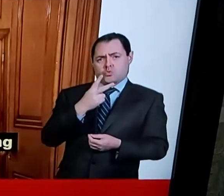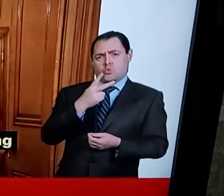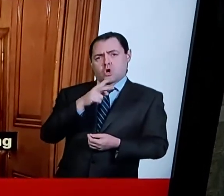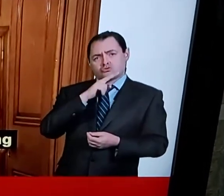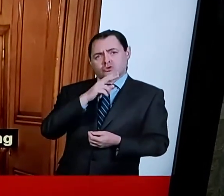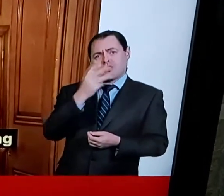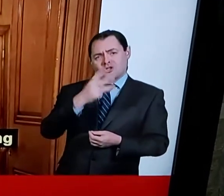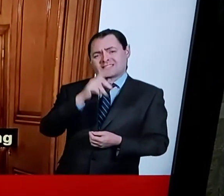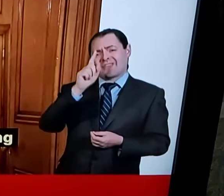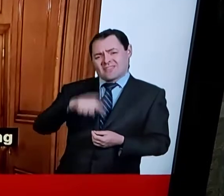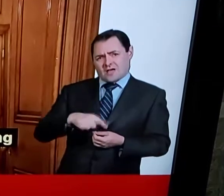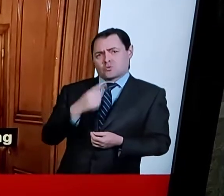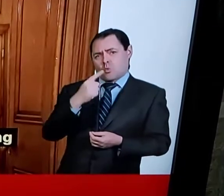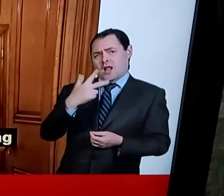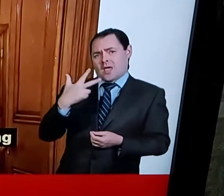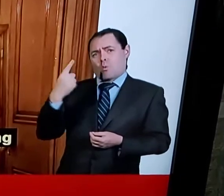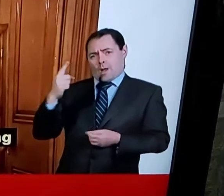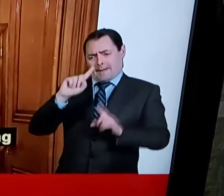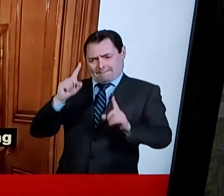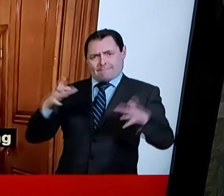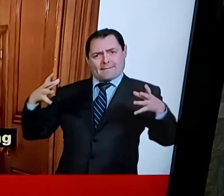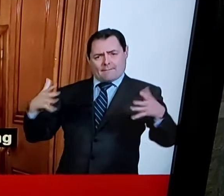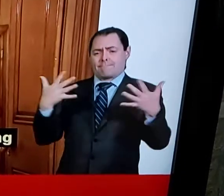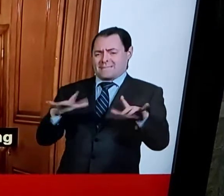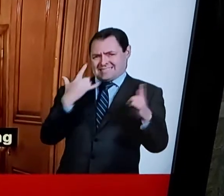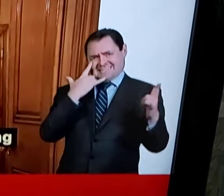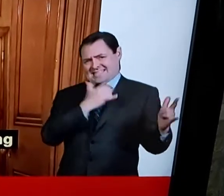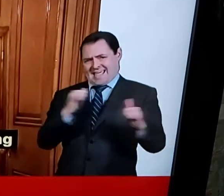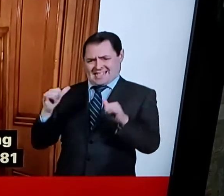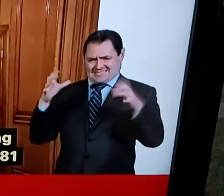213,181 people have now been tested for the coronavirus.